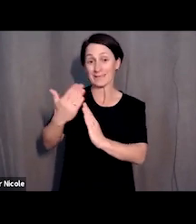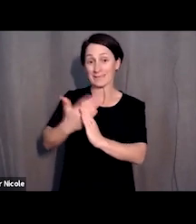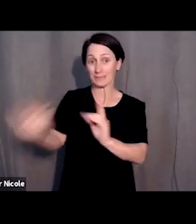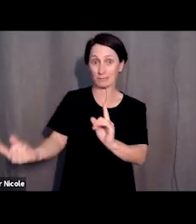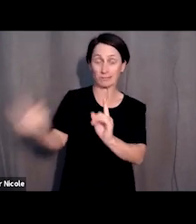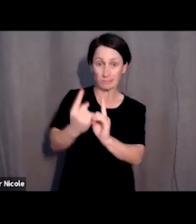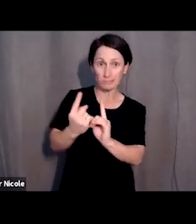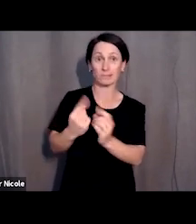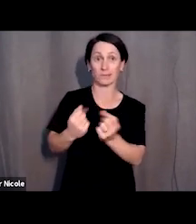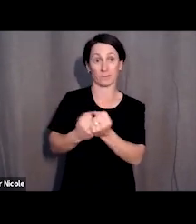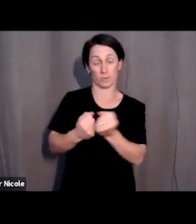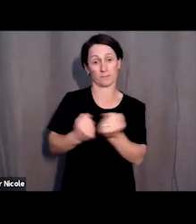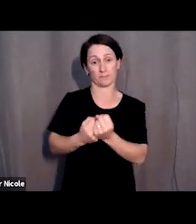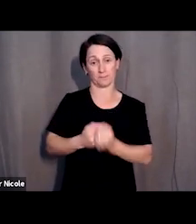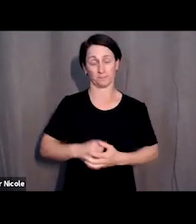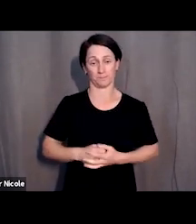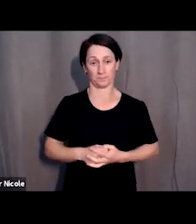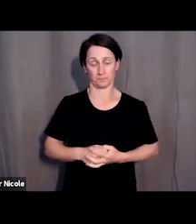on primary health care.